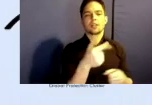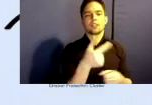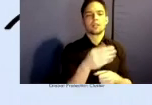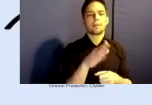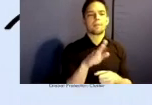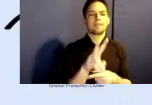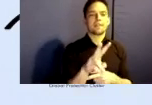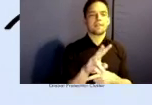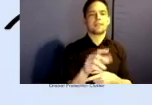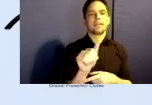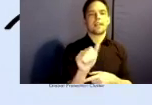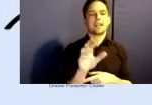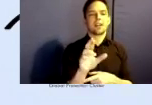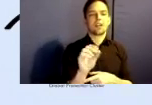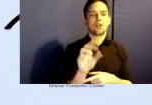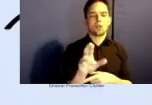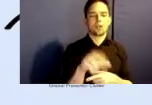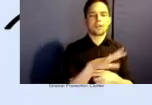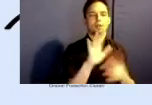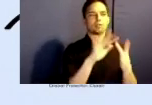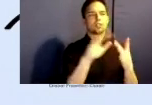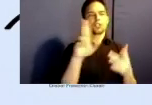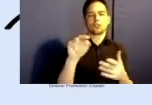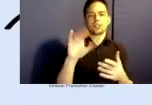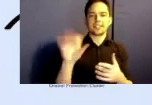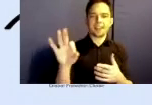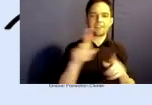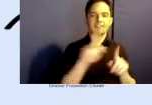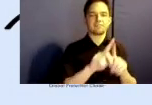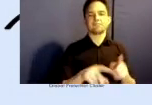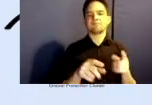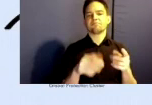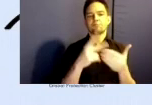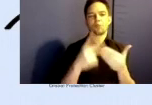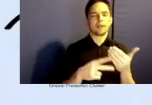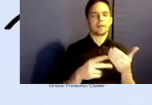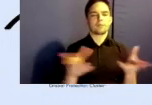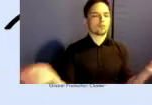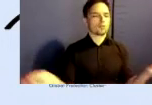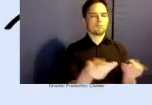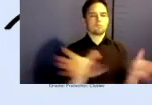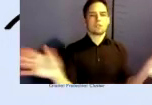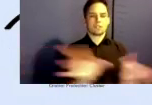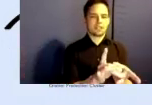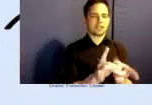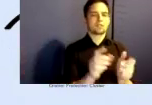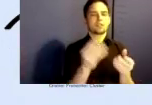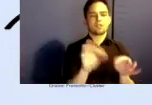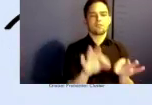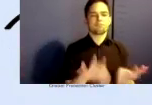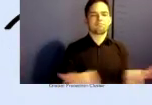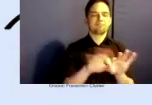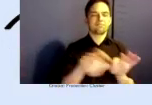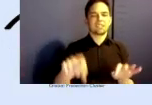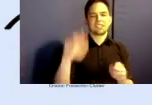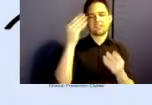with WHO, UNICEF, and other core members to support you with the necessary information and to continue the advocacy